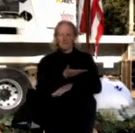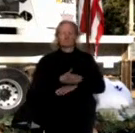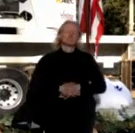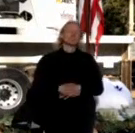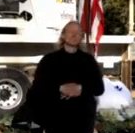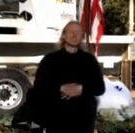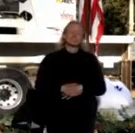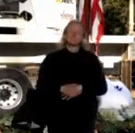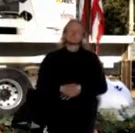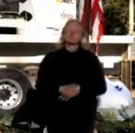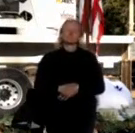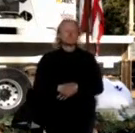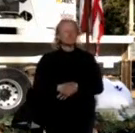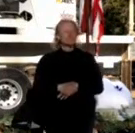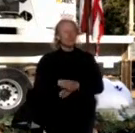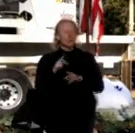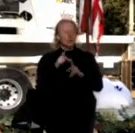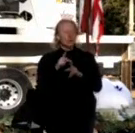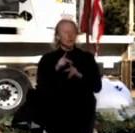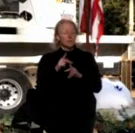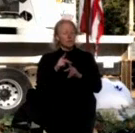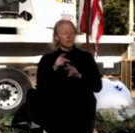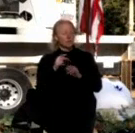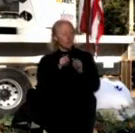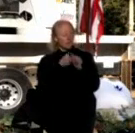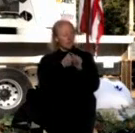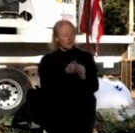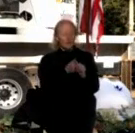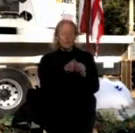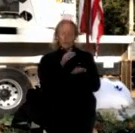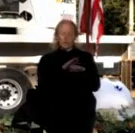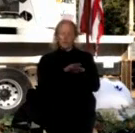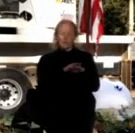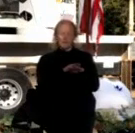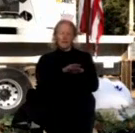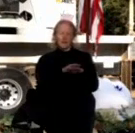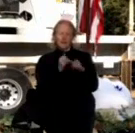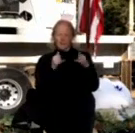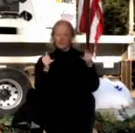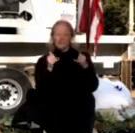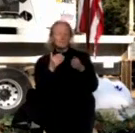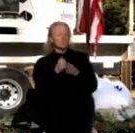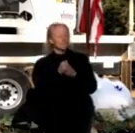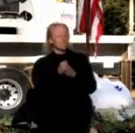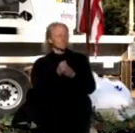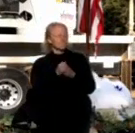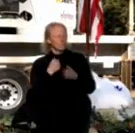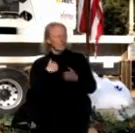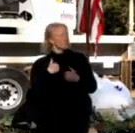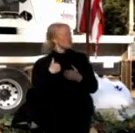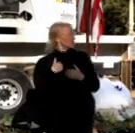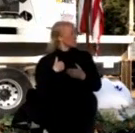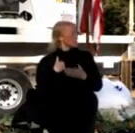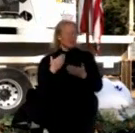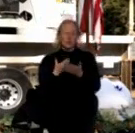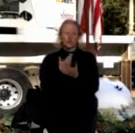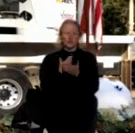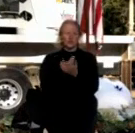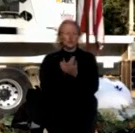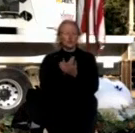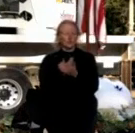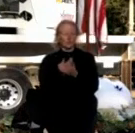For those who are following the progress of this tree virtually at home, there is a new virtual